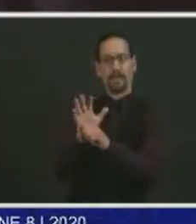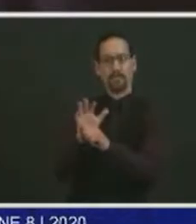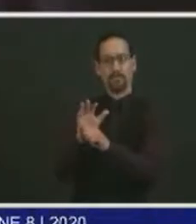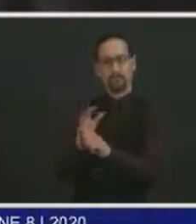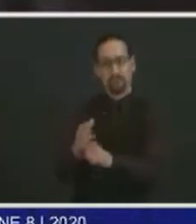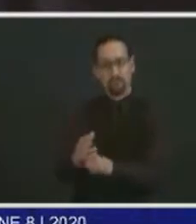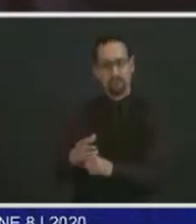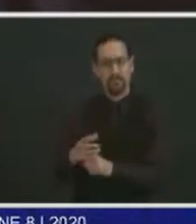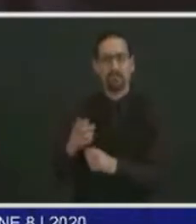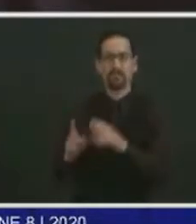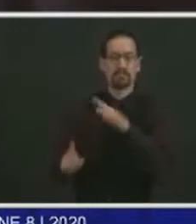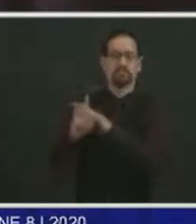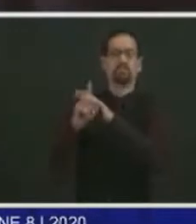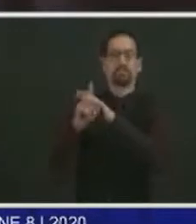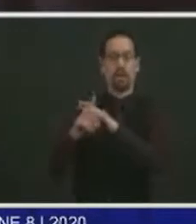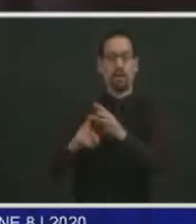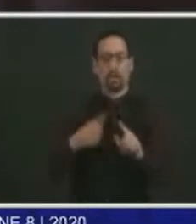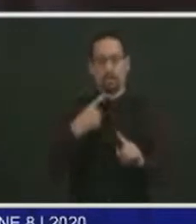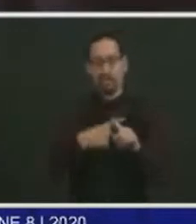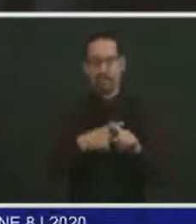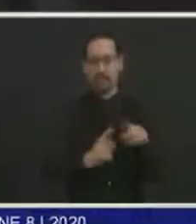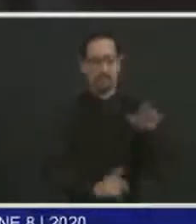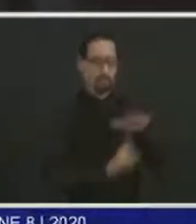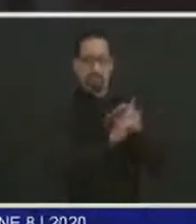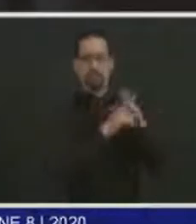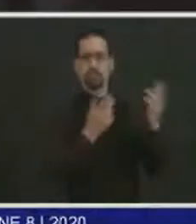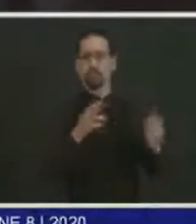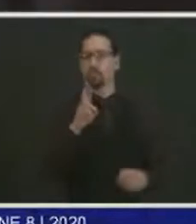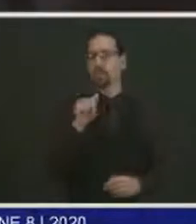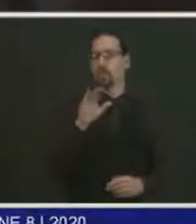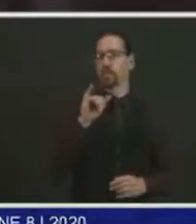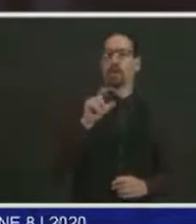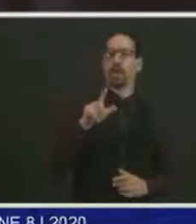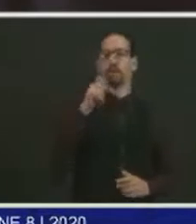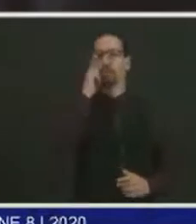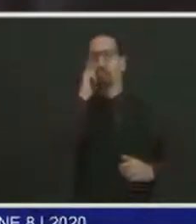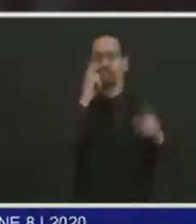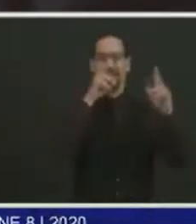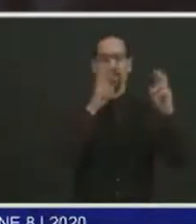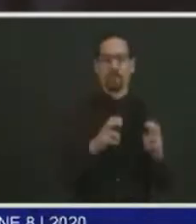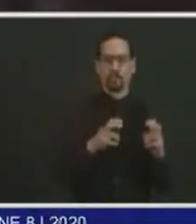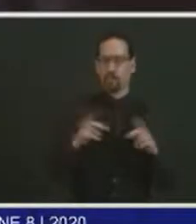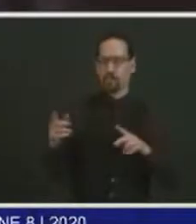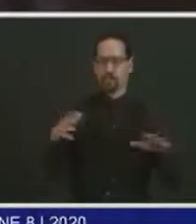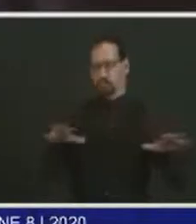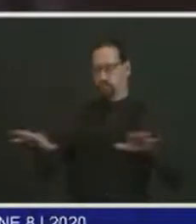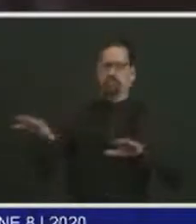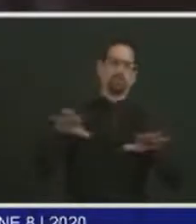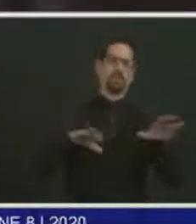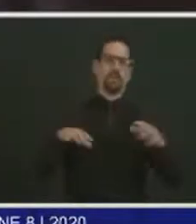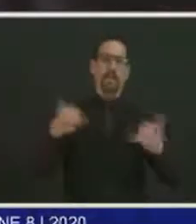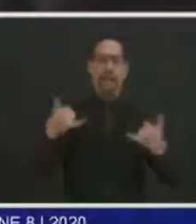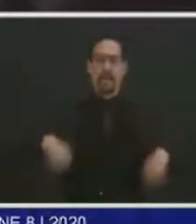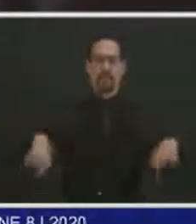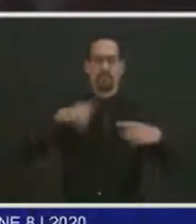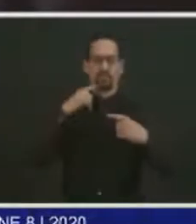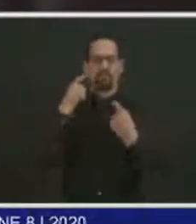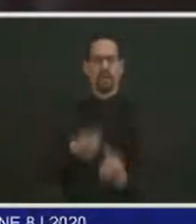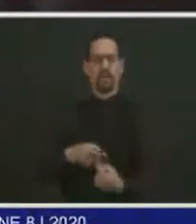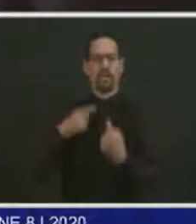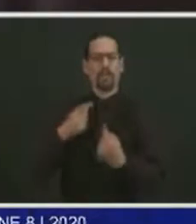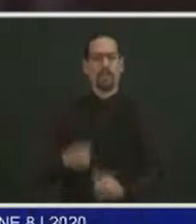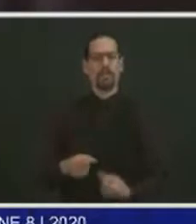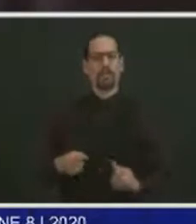simultaneously, but we had the opportunity from a public health perspective to stand with the peaceful protesters, helping to make sure that they were